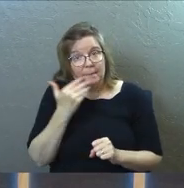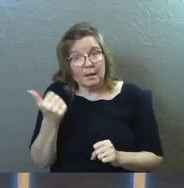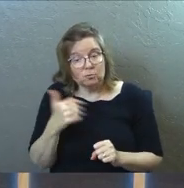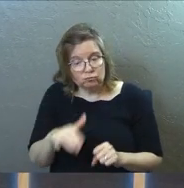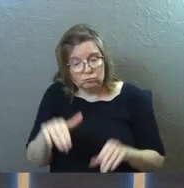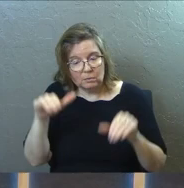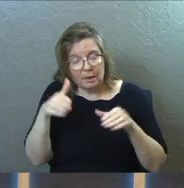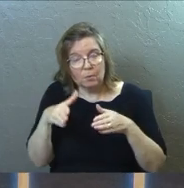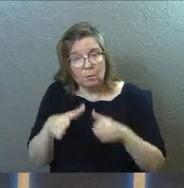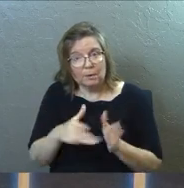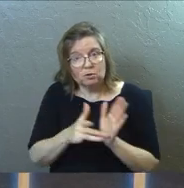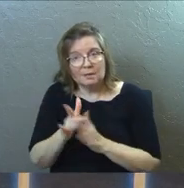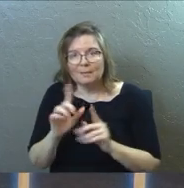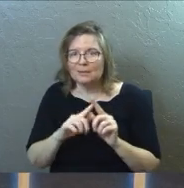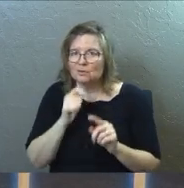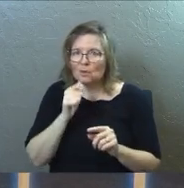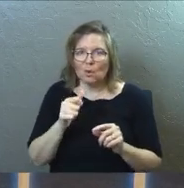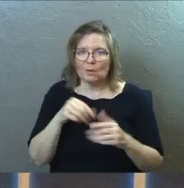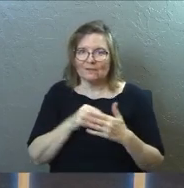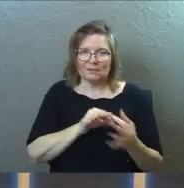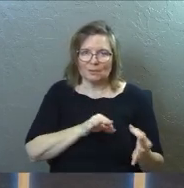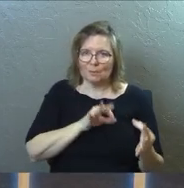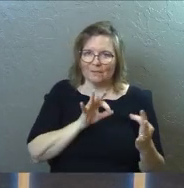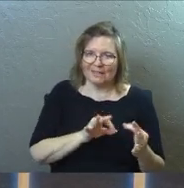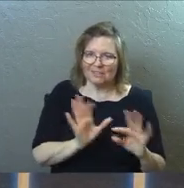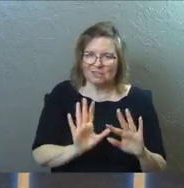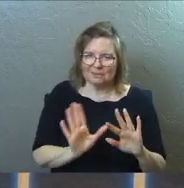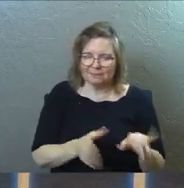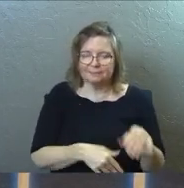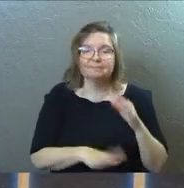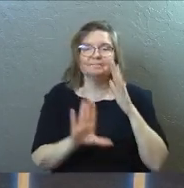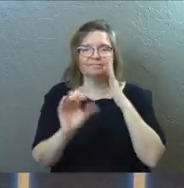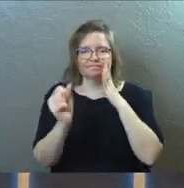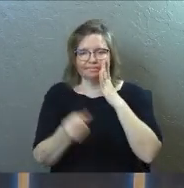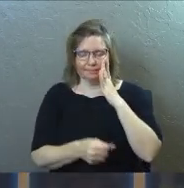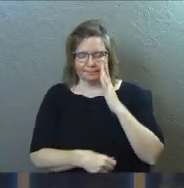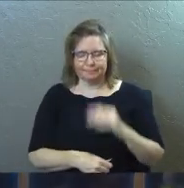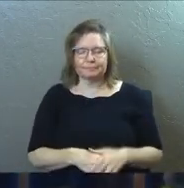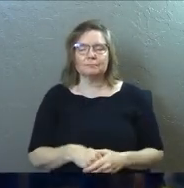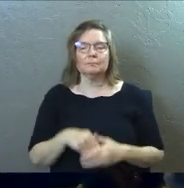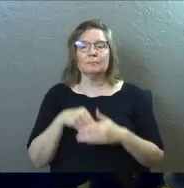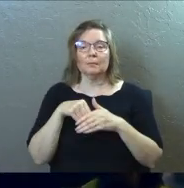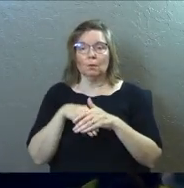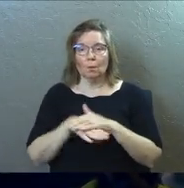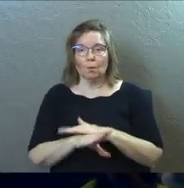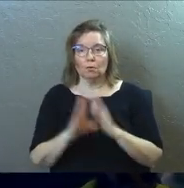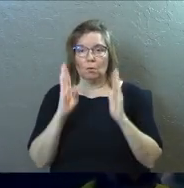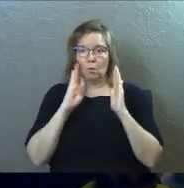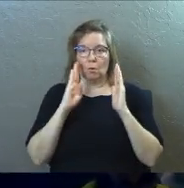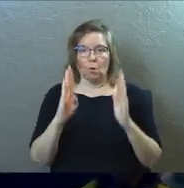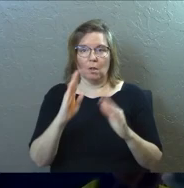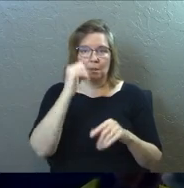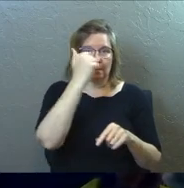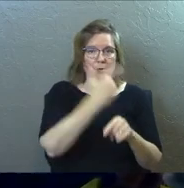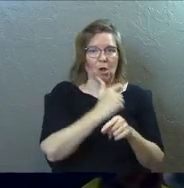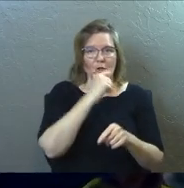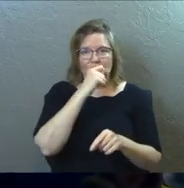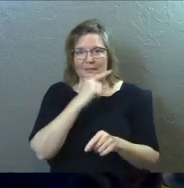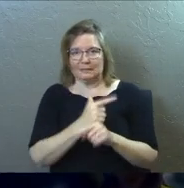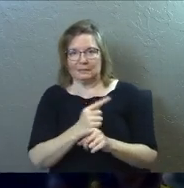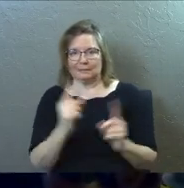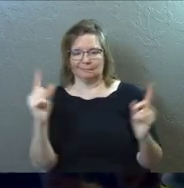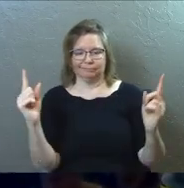raise them in the way of Jesus, but don't give in to perfectionism. Here's a scenario. You walk into the hallway, and there's brother and there's